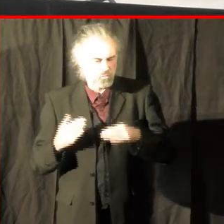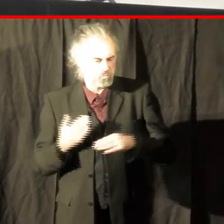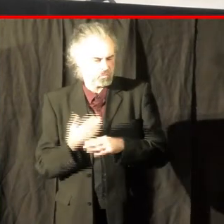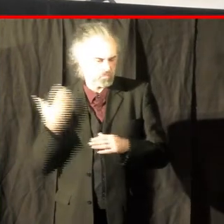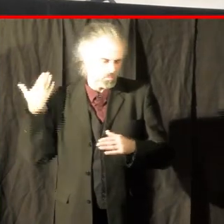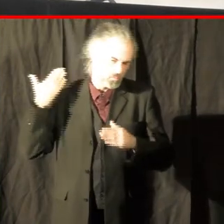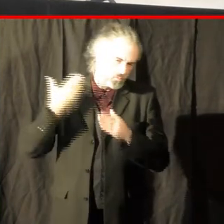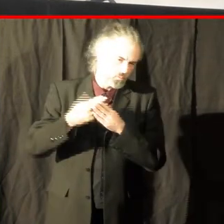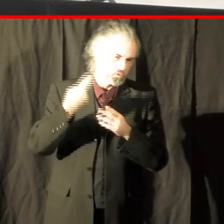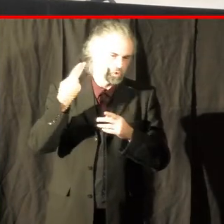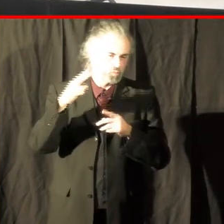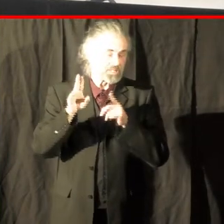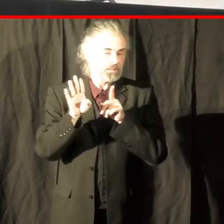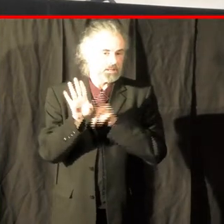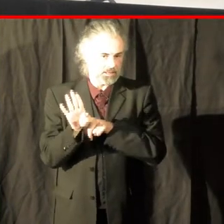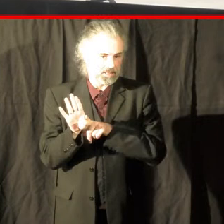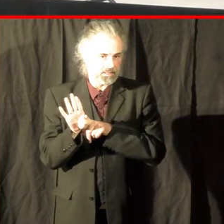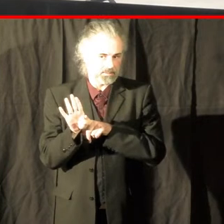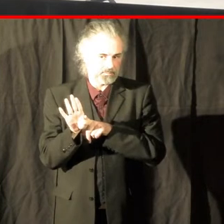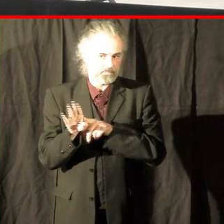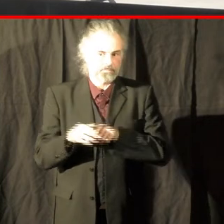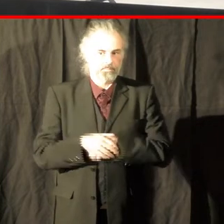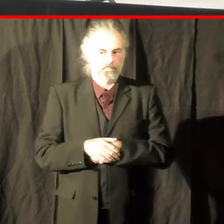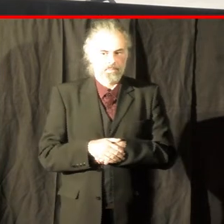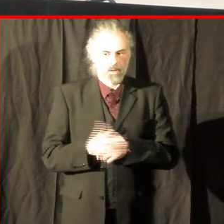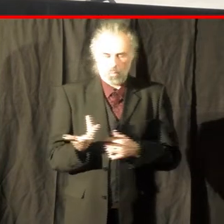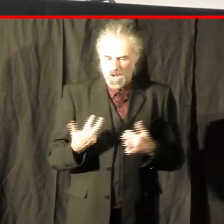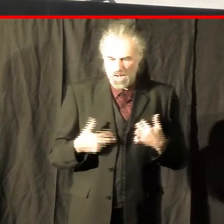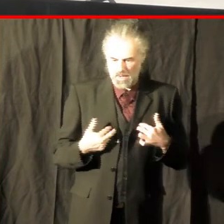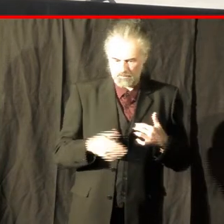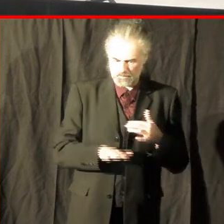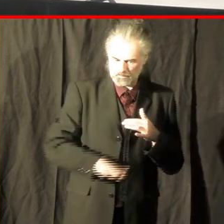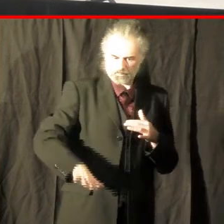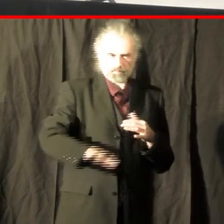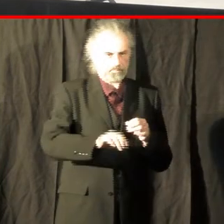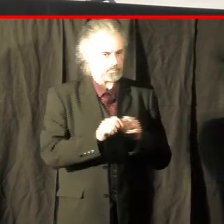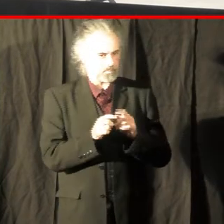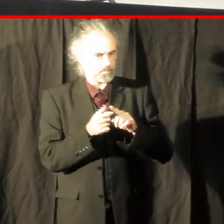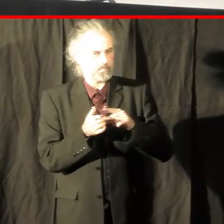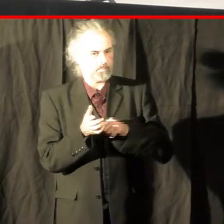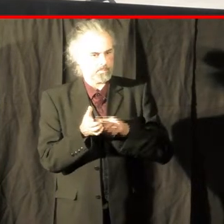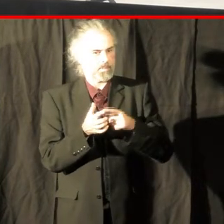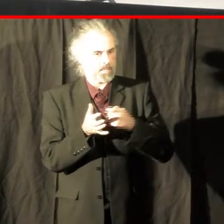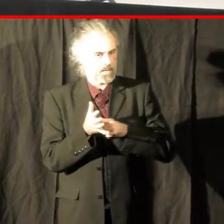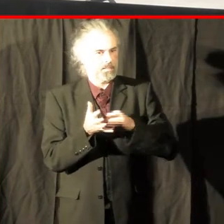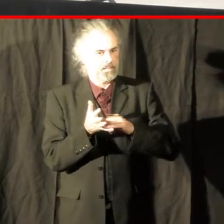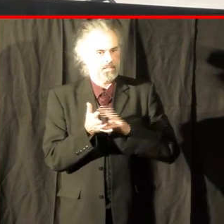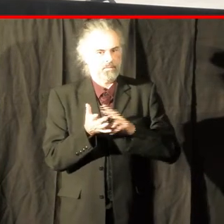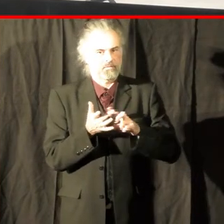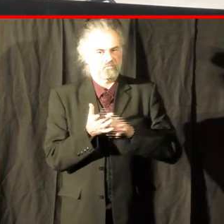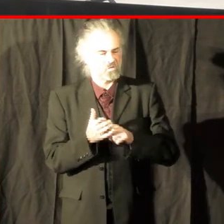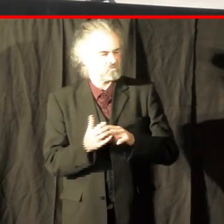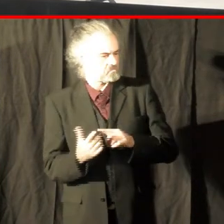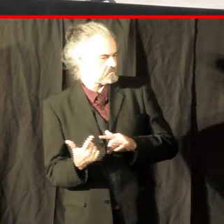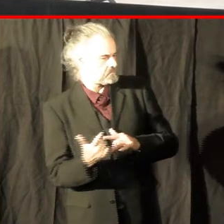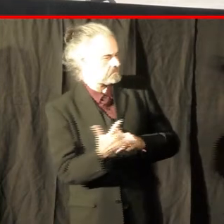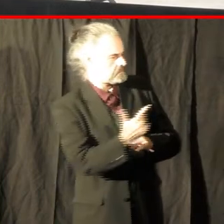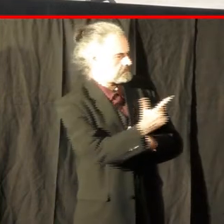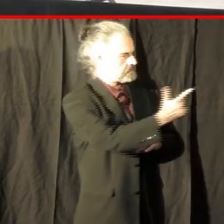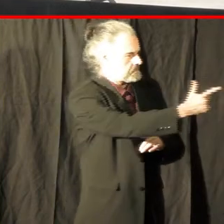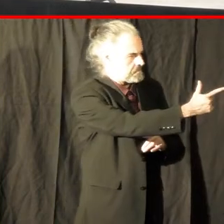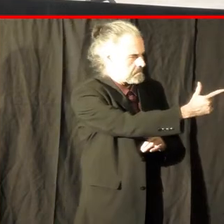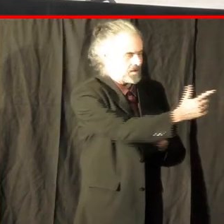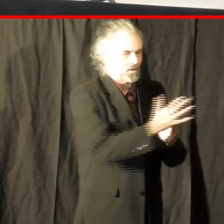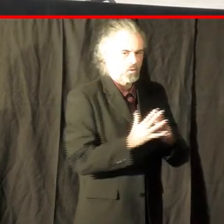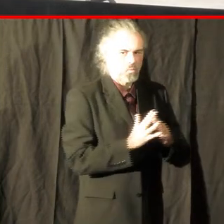20 years. He lives in a town called Petersville. It's one of those towns way out west, and he's mates with